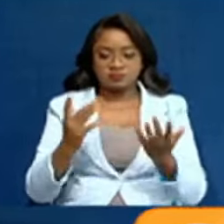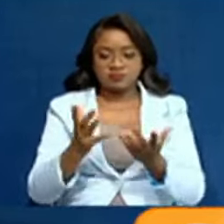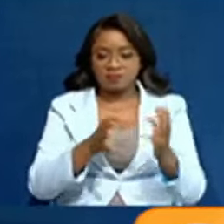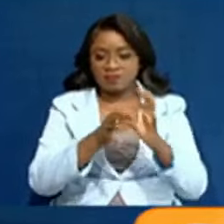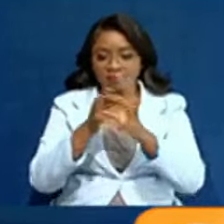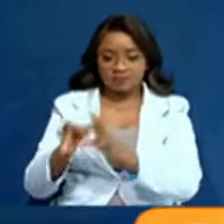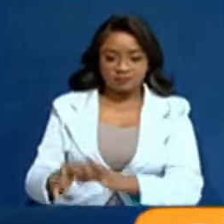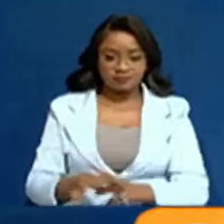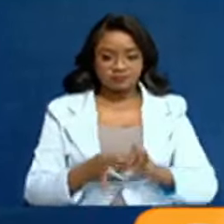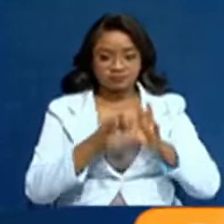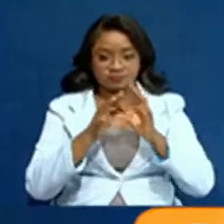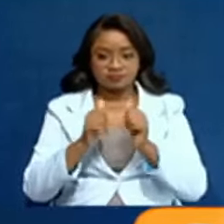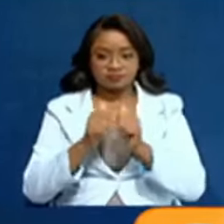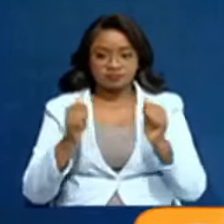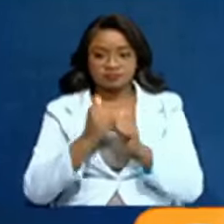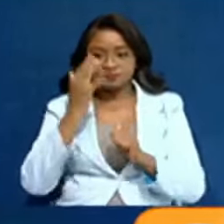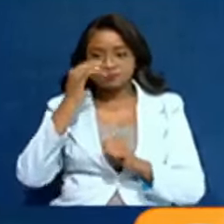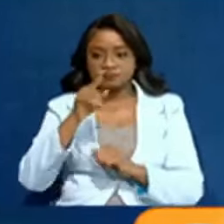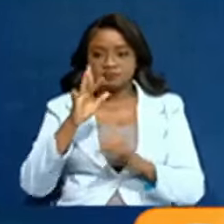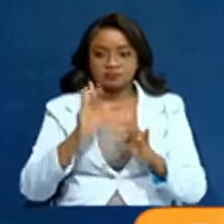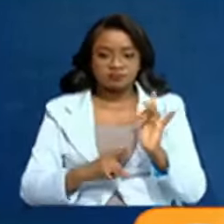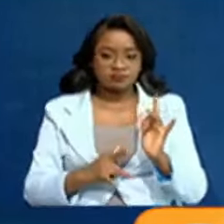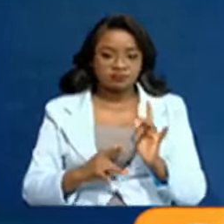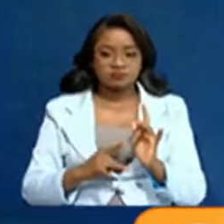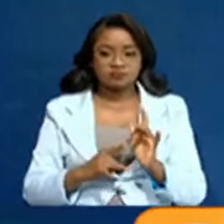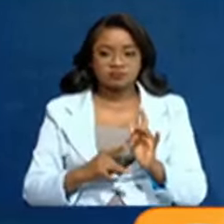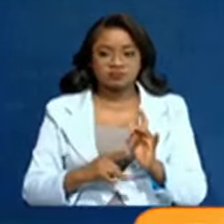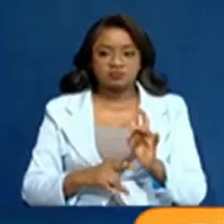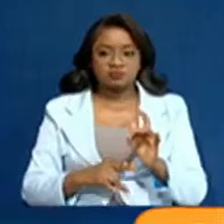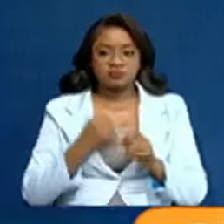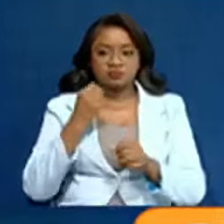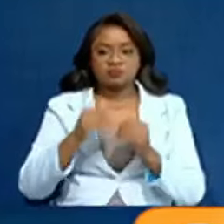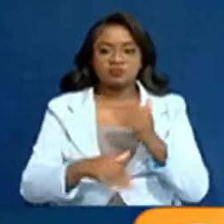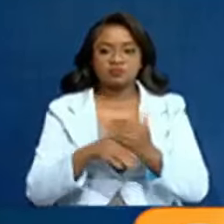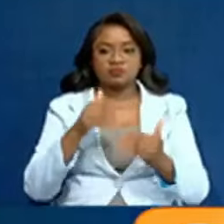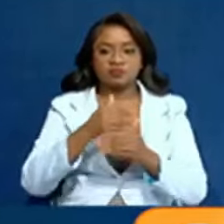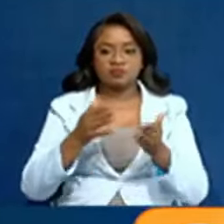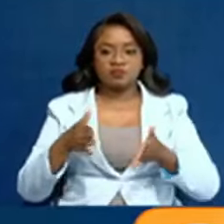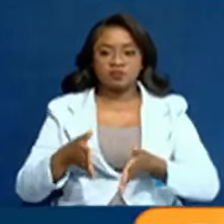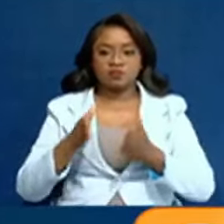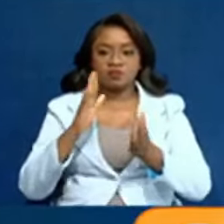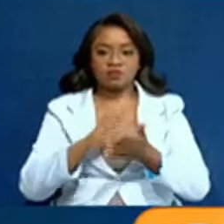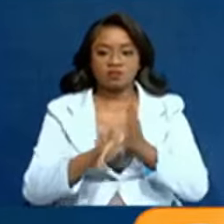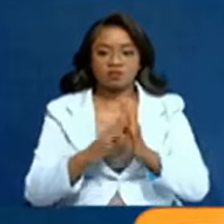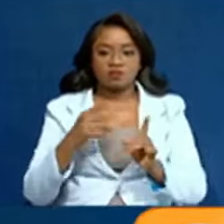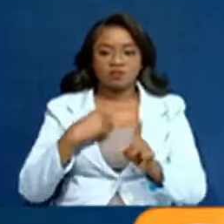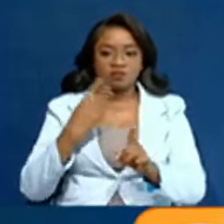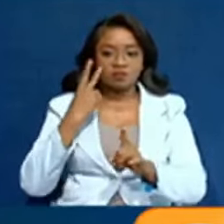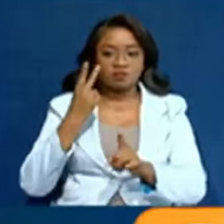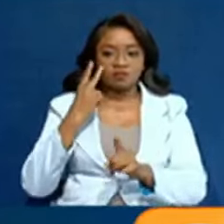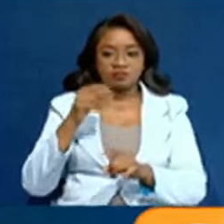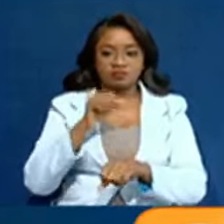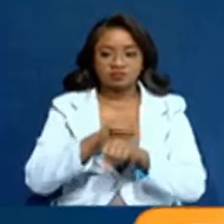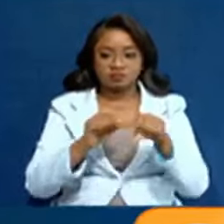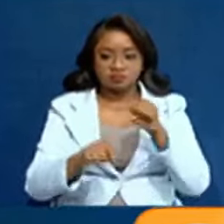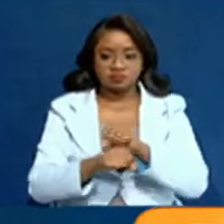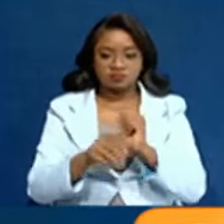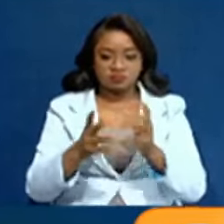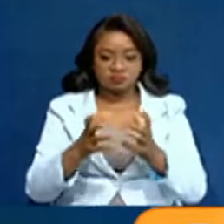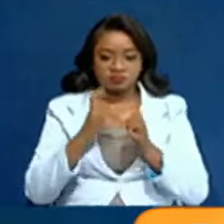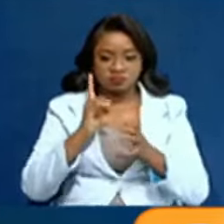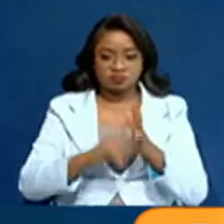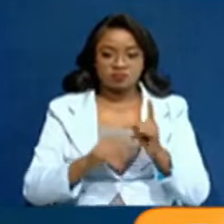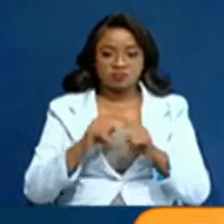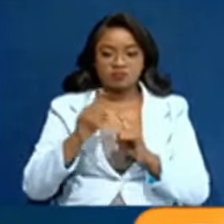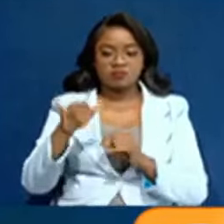coordinated, because you cannot do just roads without looking, say, at walking and cycling infrastructure, which is commendable